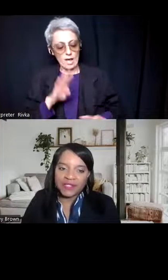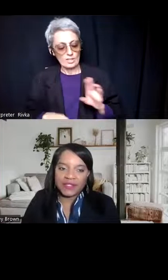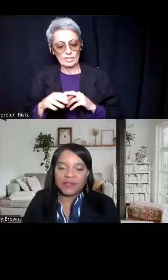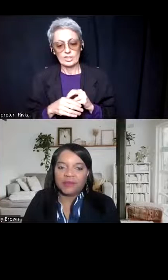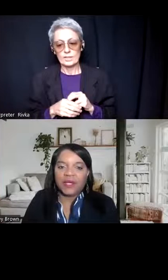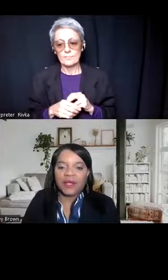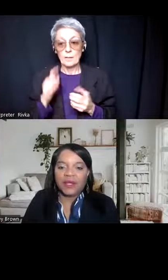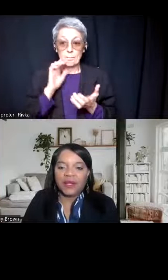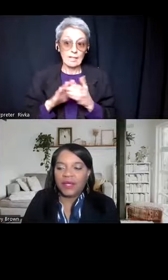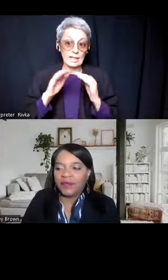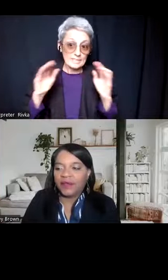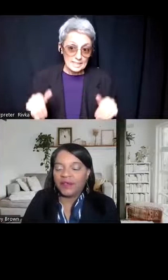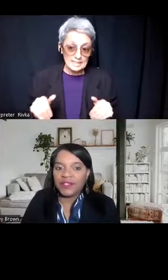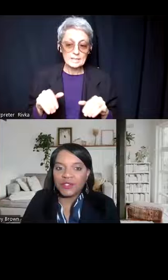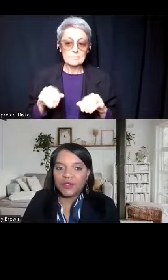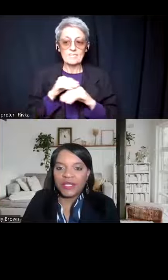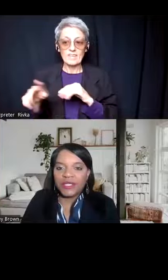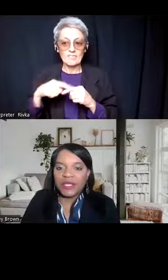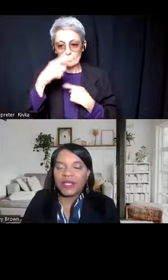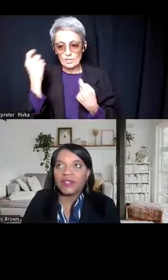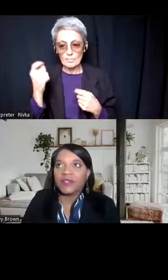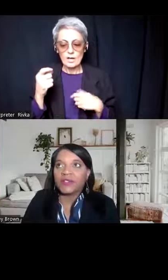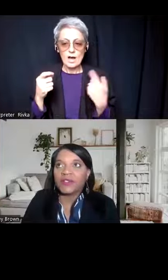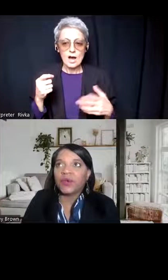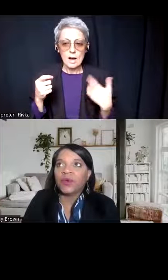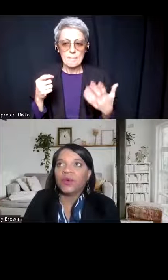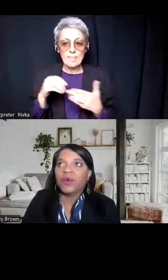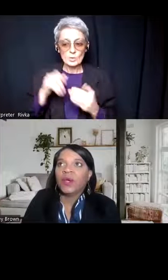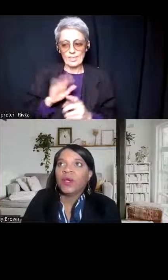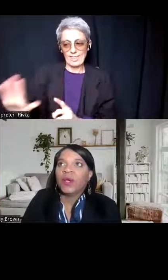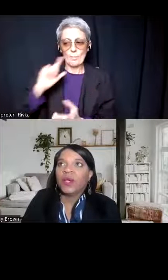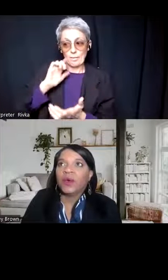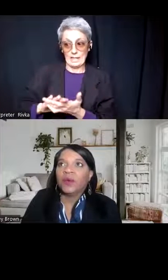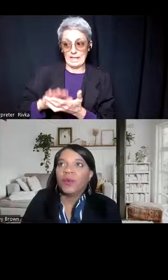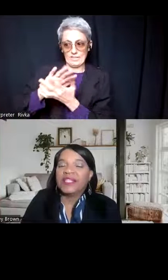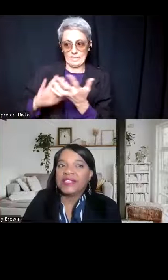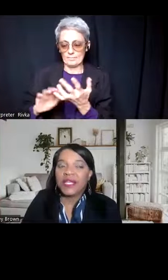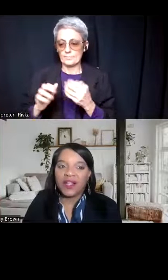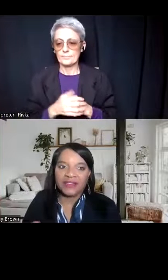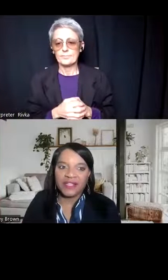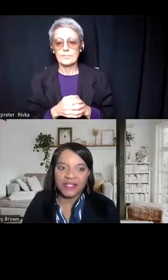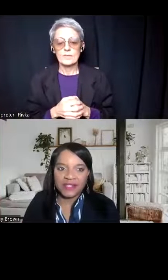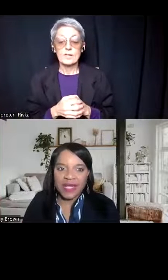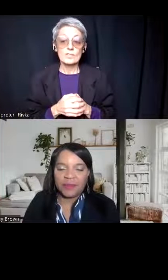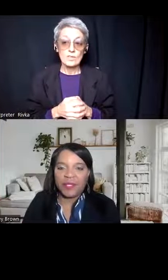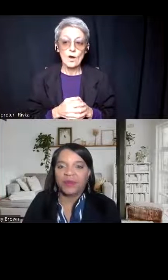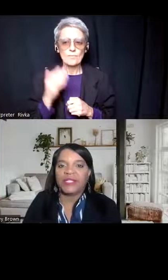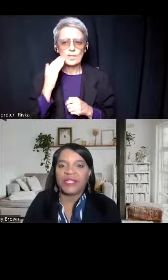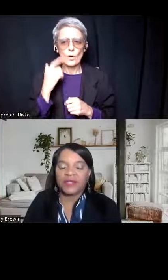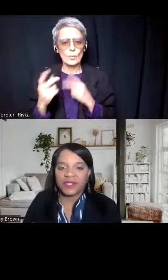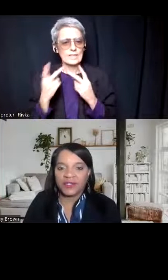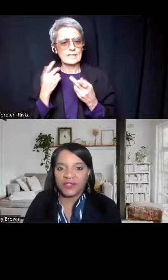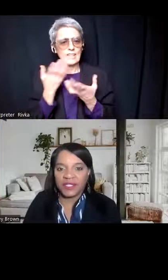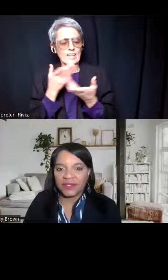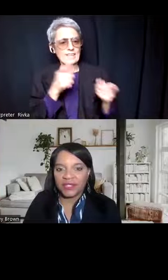belief system of the student. And so, we see all of these things happening. We